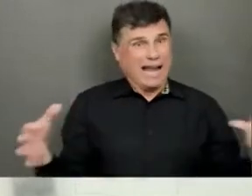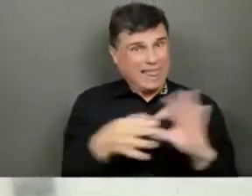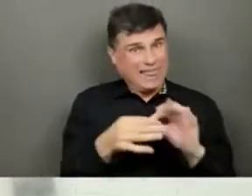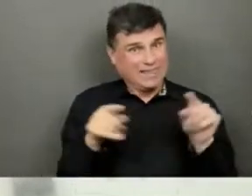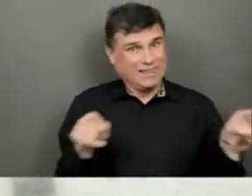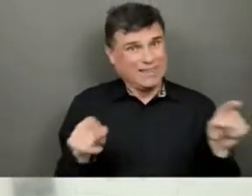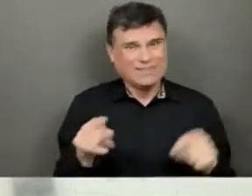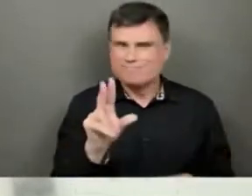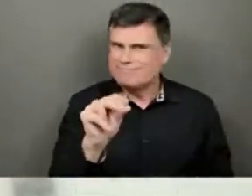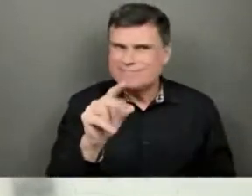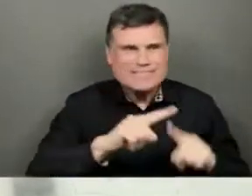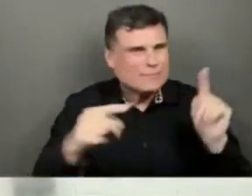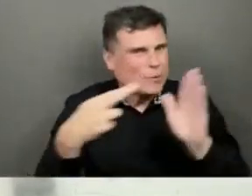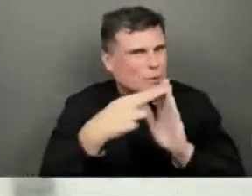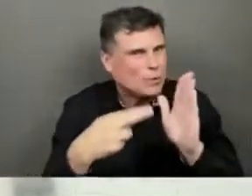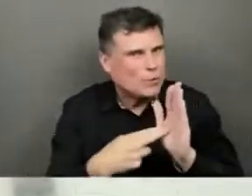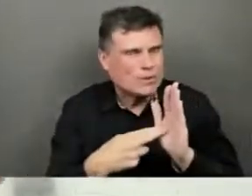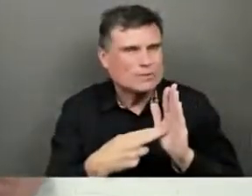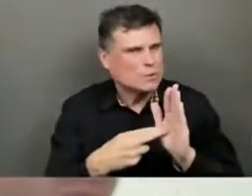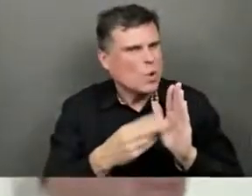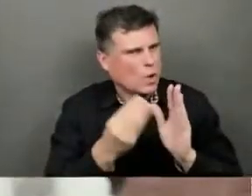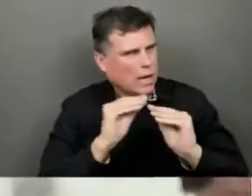truth.